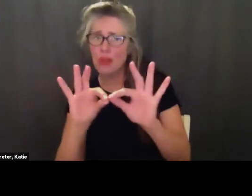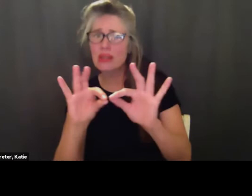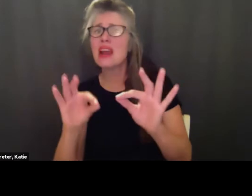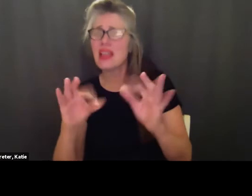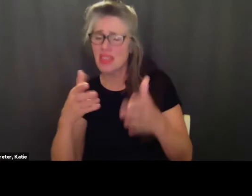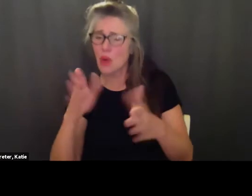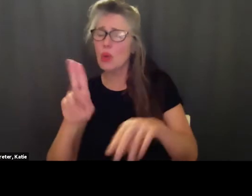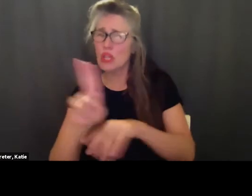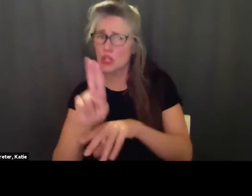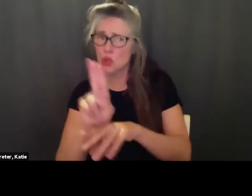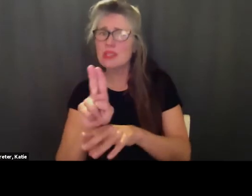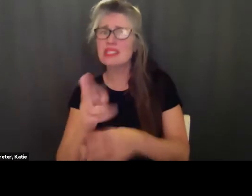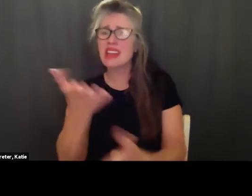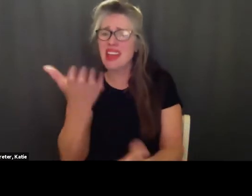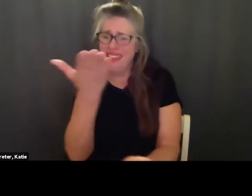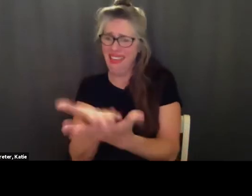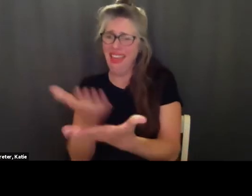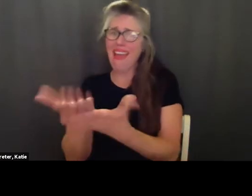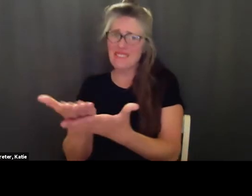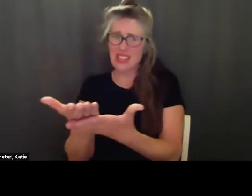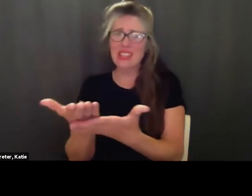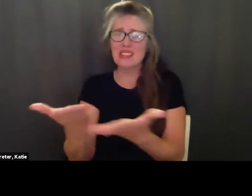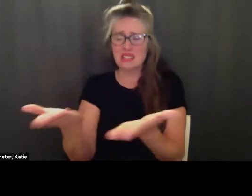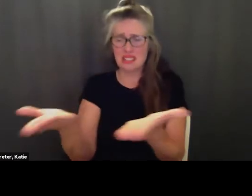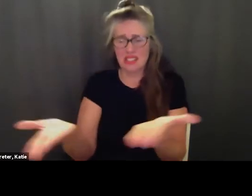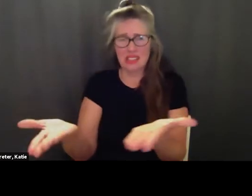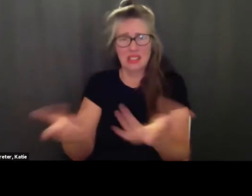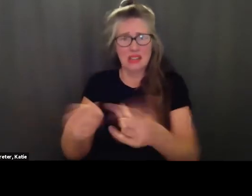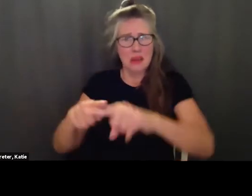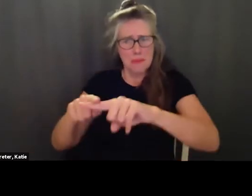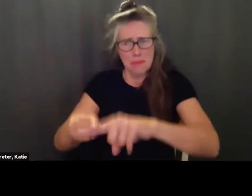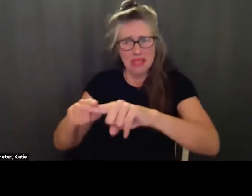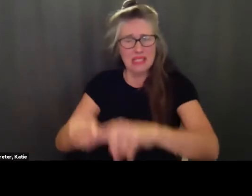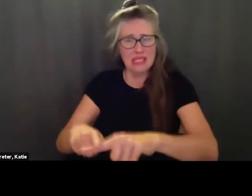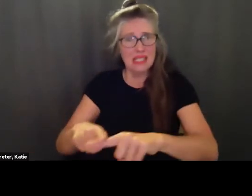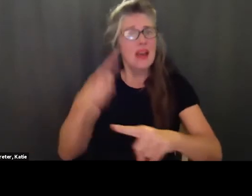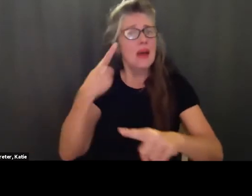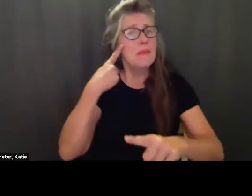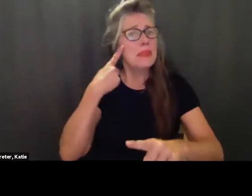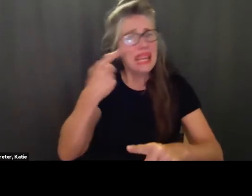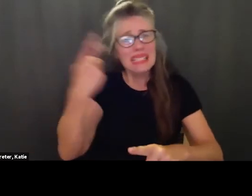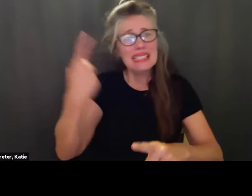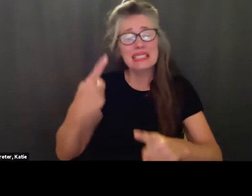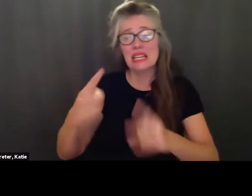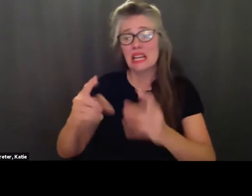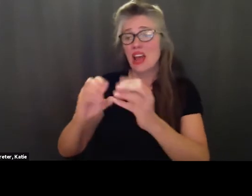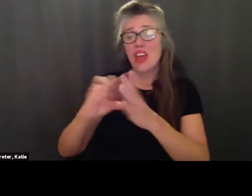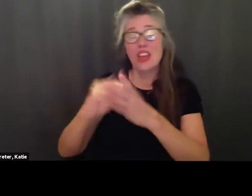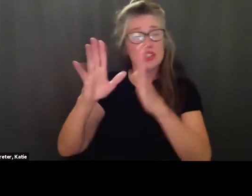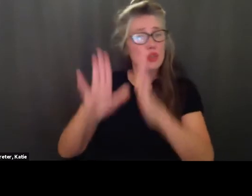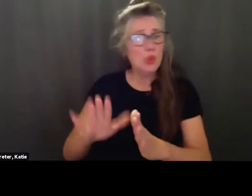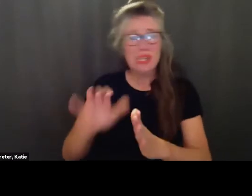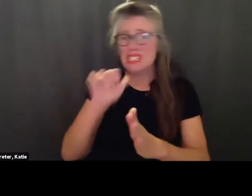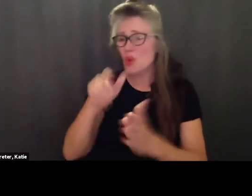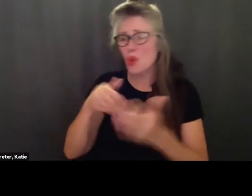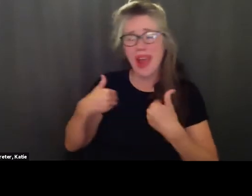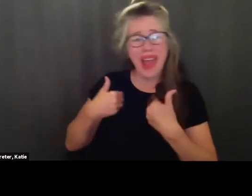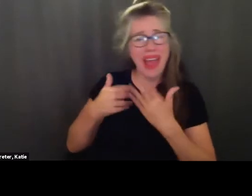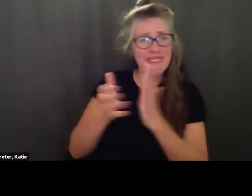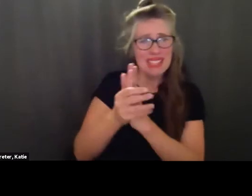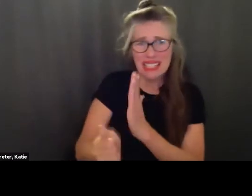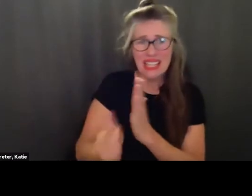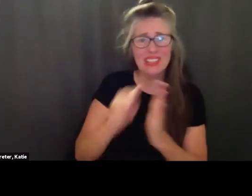solve some of the achievement gap. A big piece of it is they don't have the skills and they're not being taught how they need to